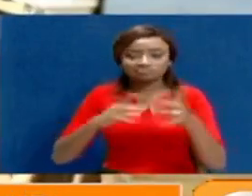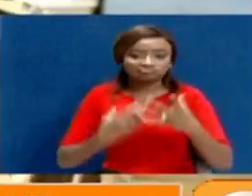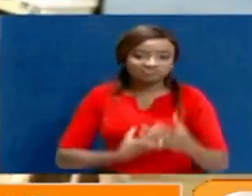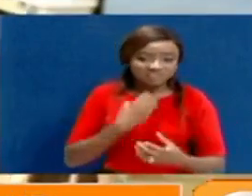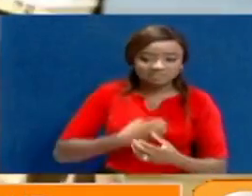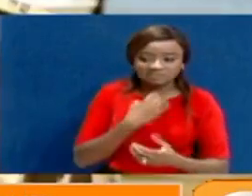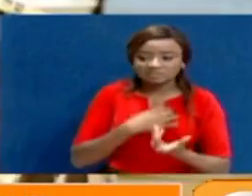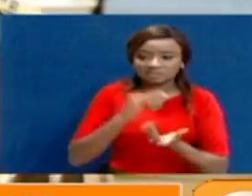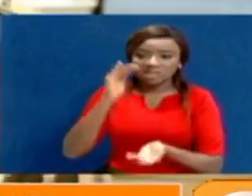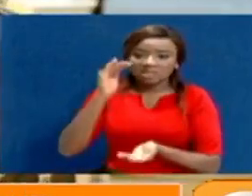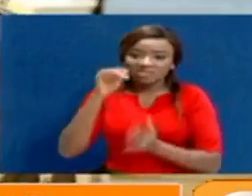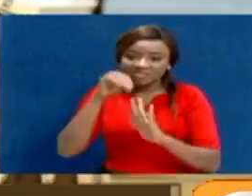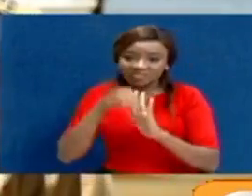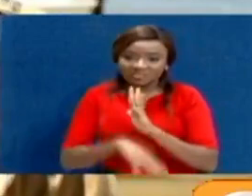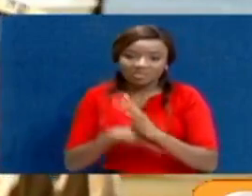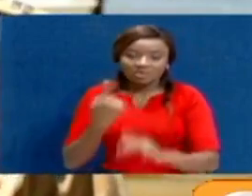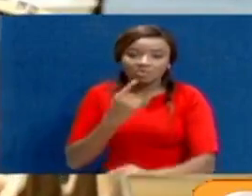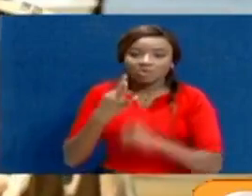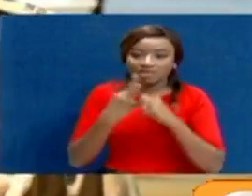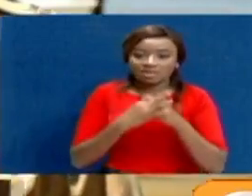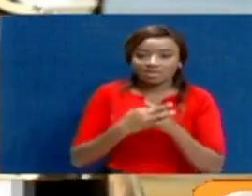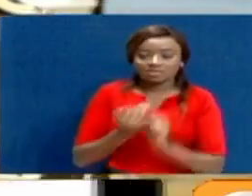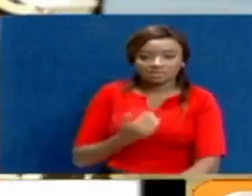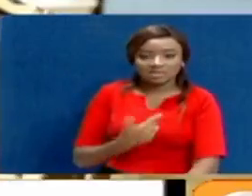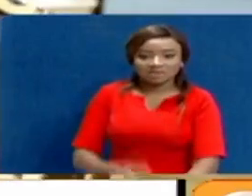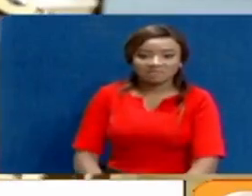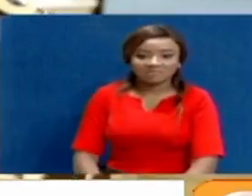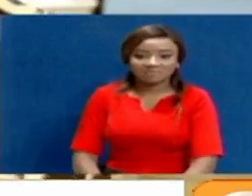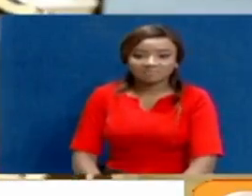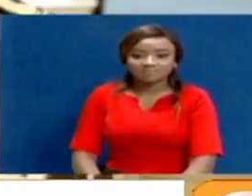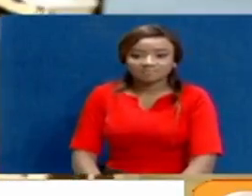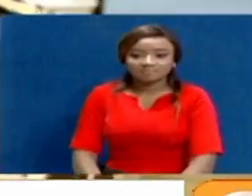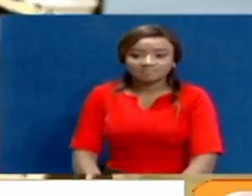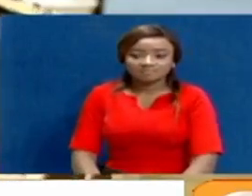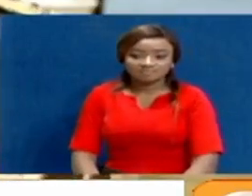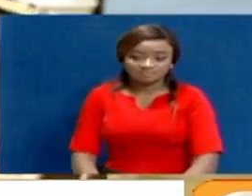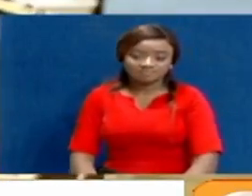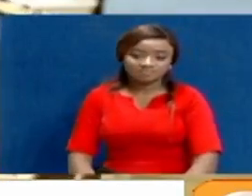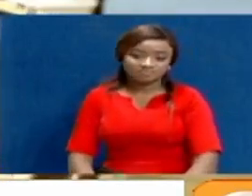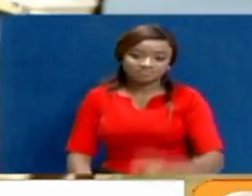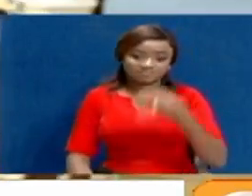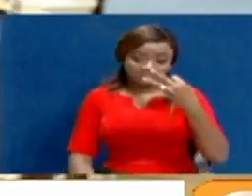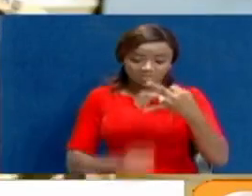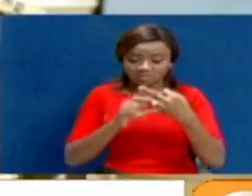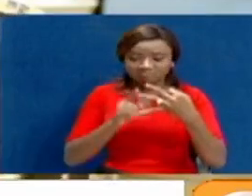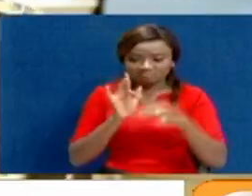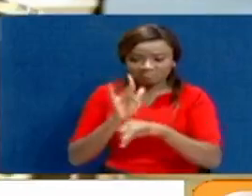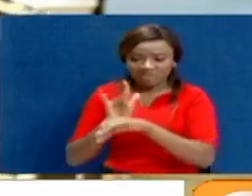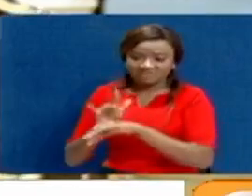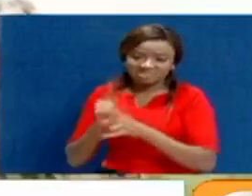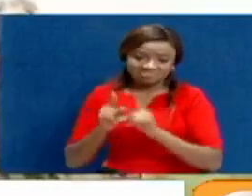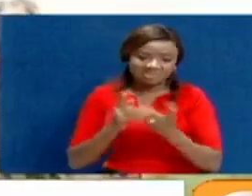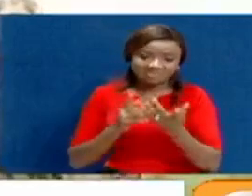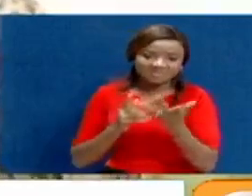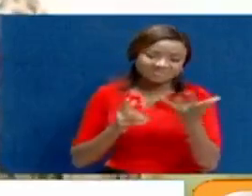them. We have got about 8 facilities here. About 3 is affected, but we still have some bed